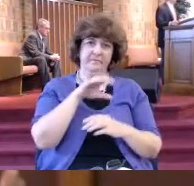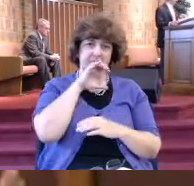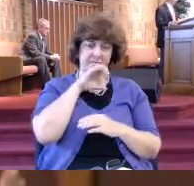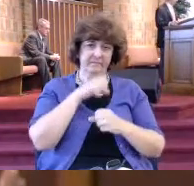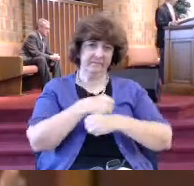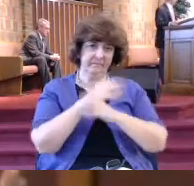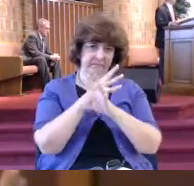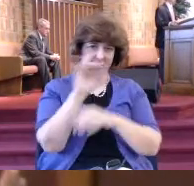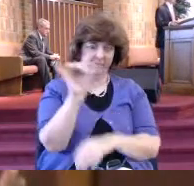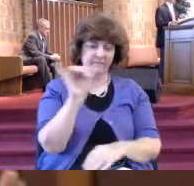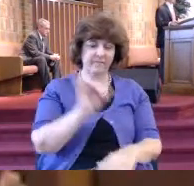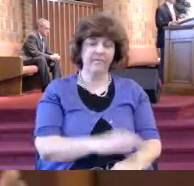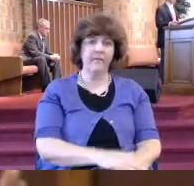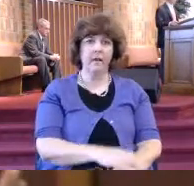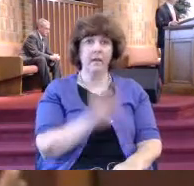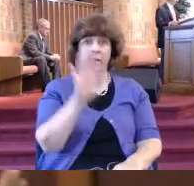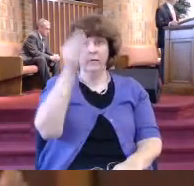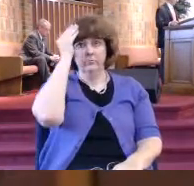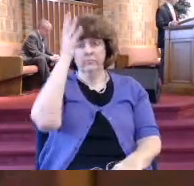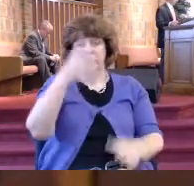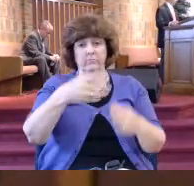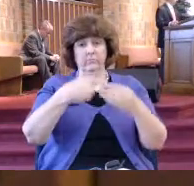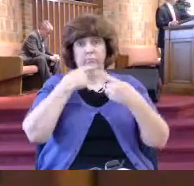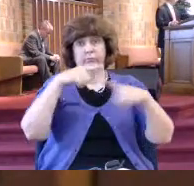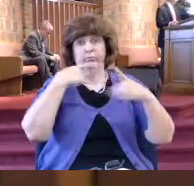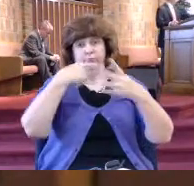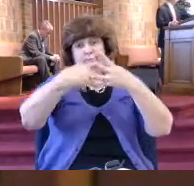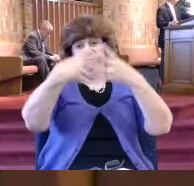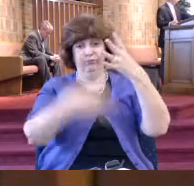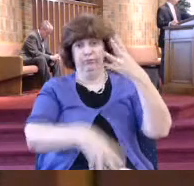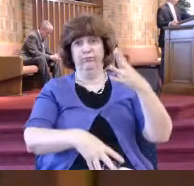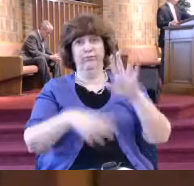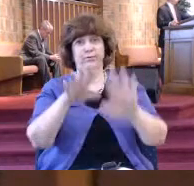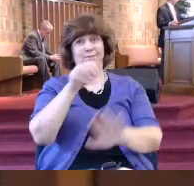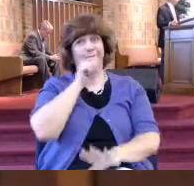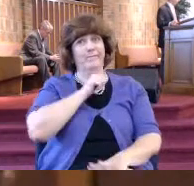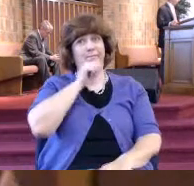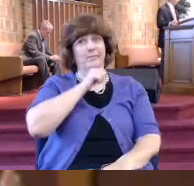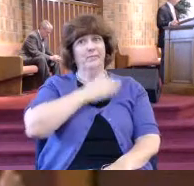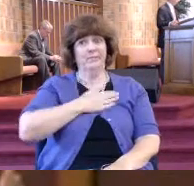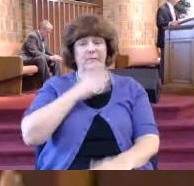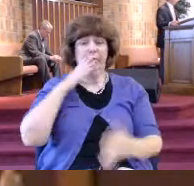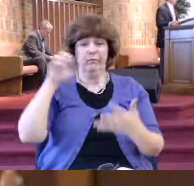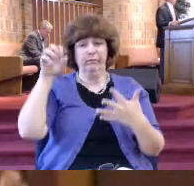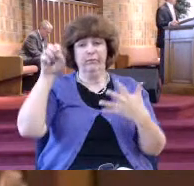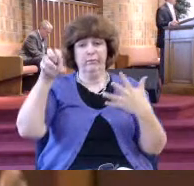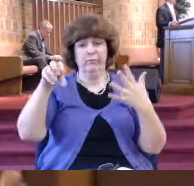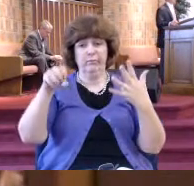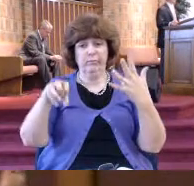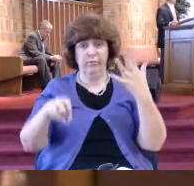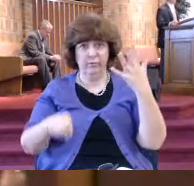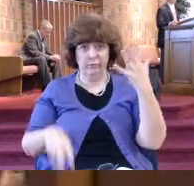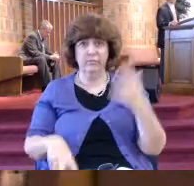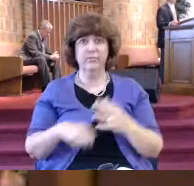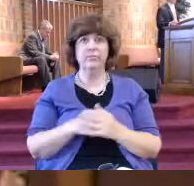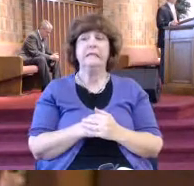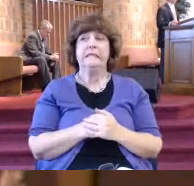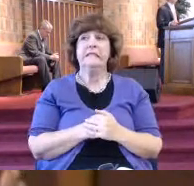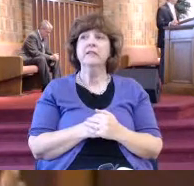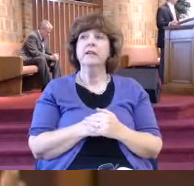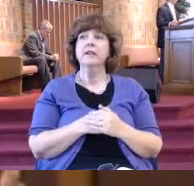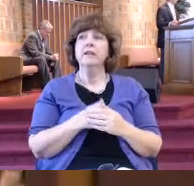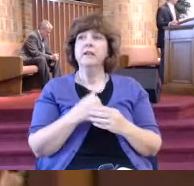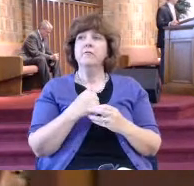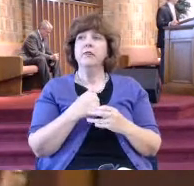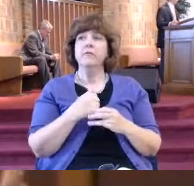me. There are tons of announcements this morning, so just stick with me here for a little bit and we'll try and get through them. I encourage you to pick up one of